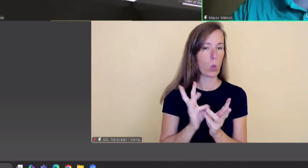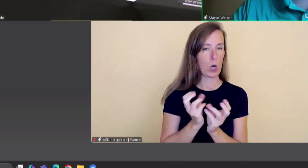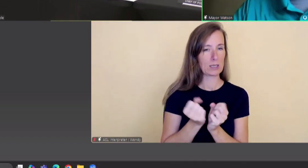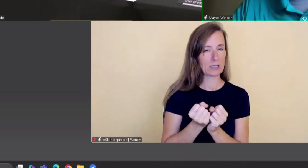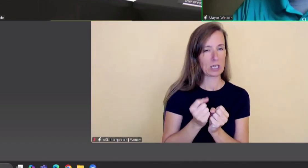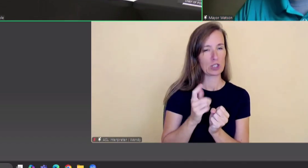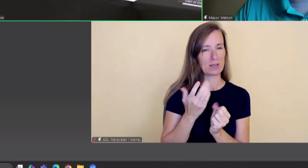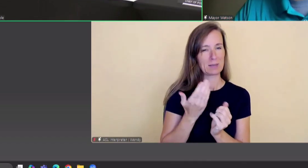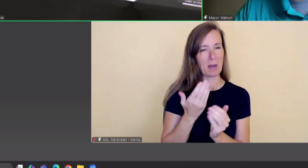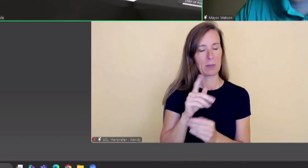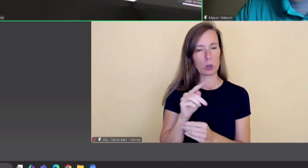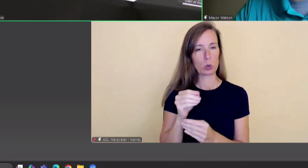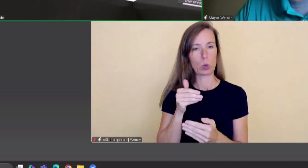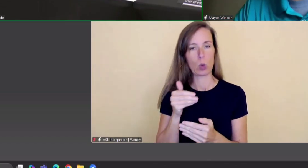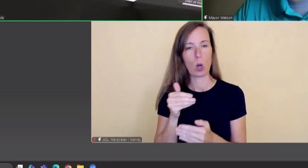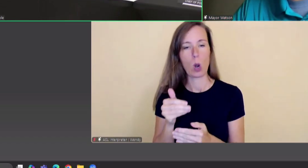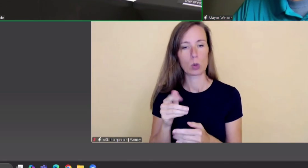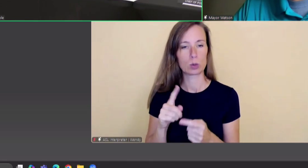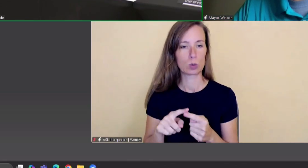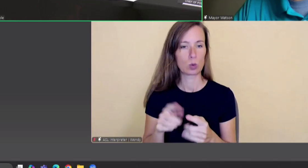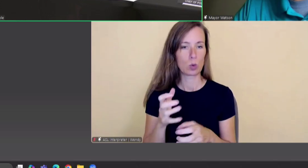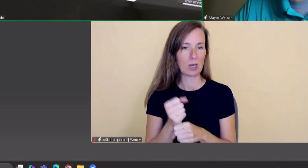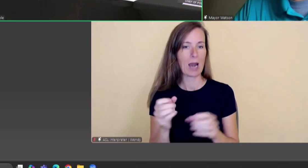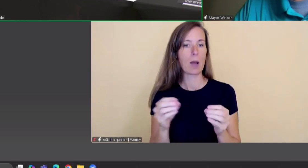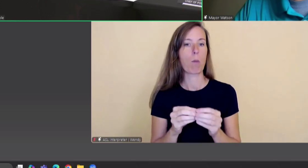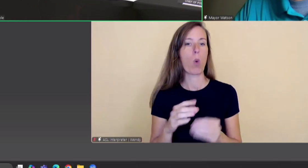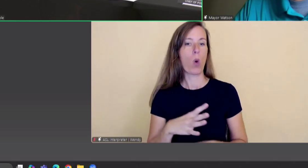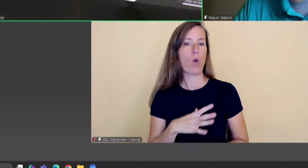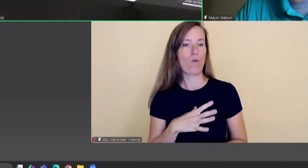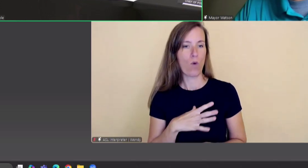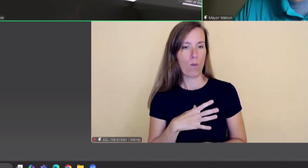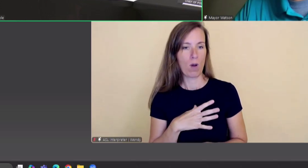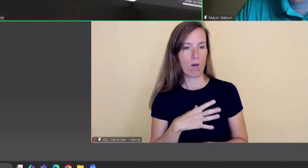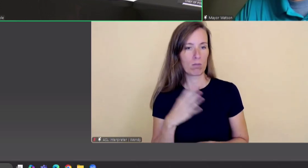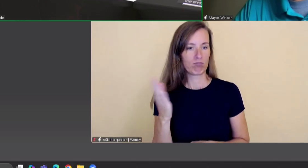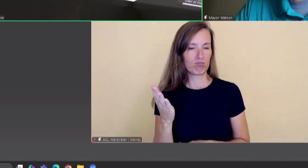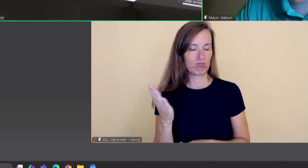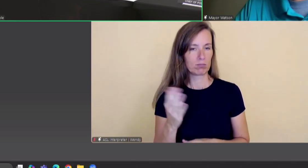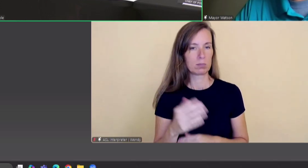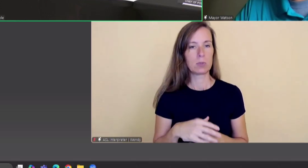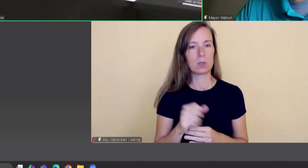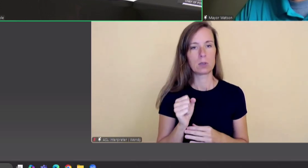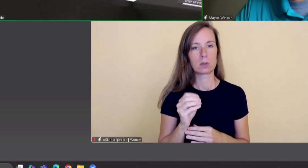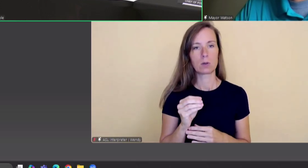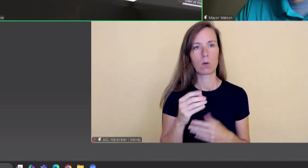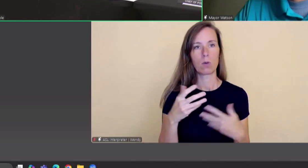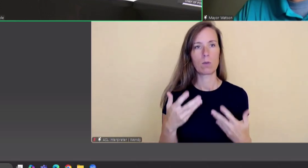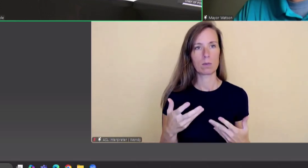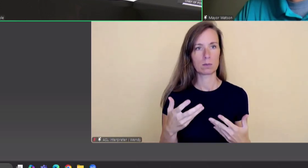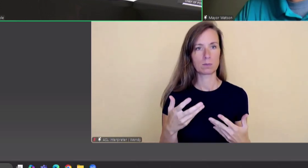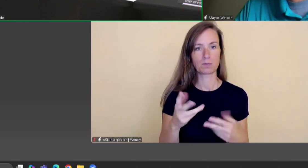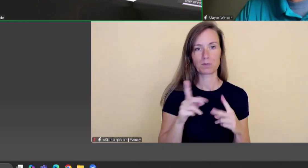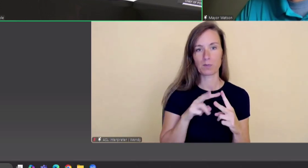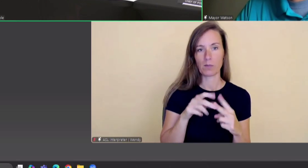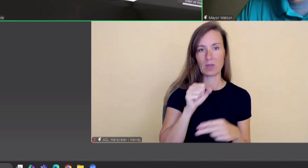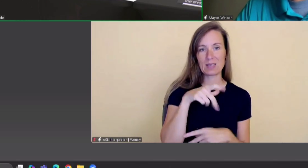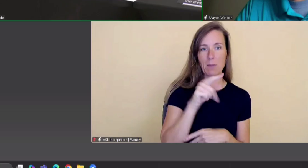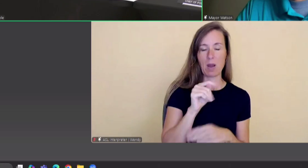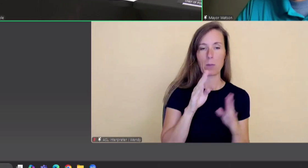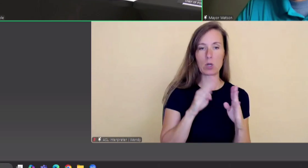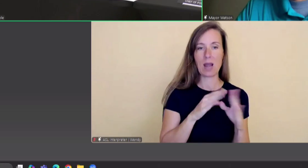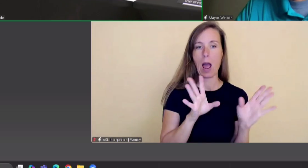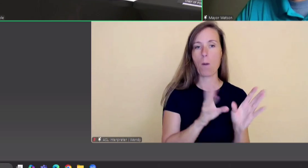to receiving more of the formal one. So either we have it at the September town meeting, or we have just